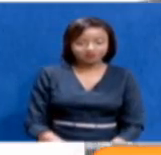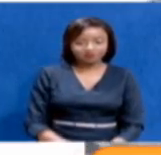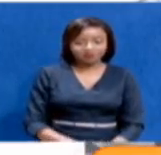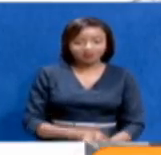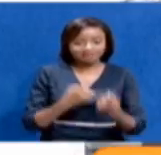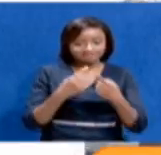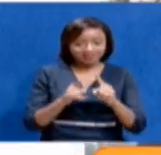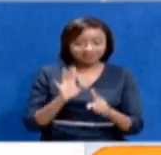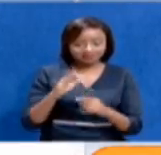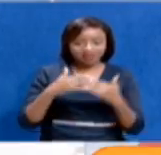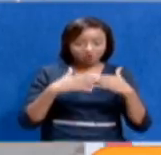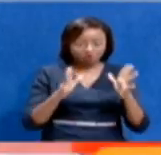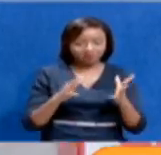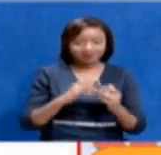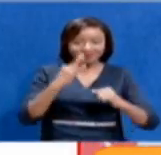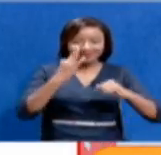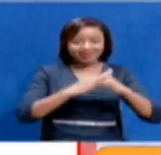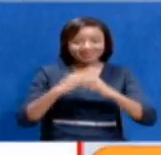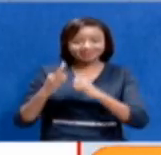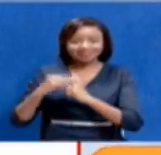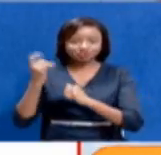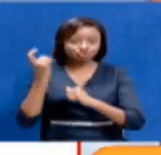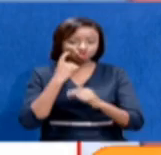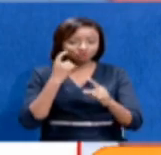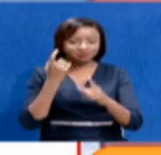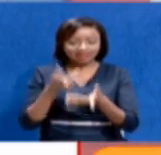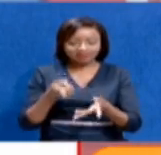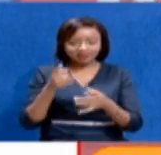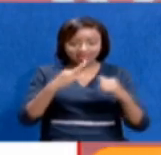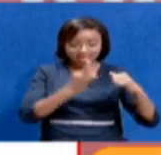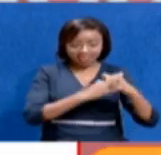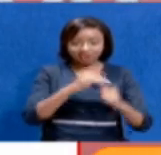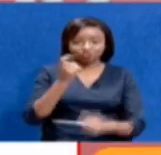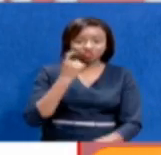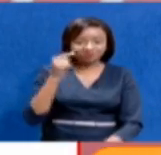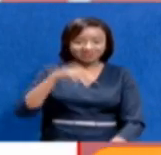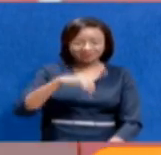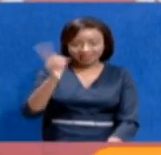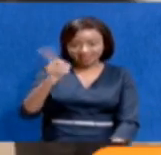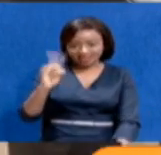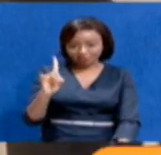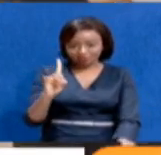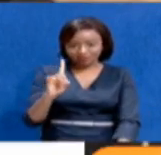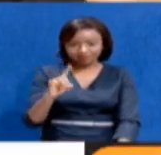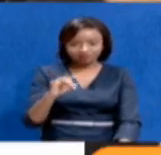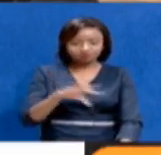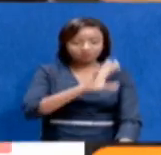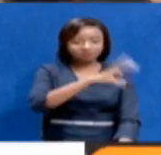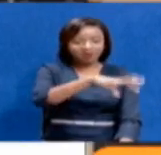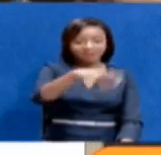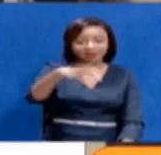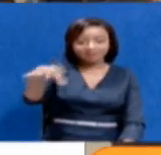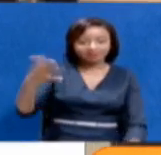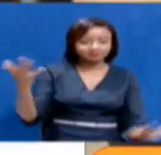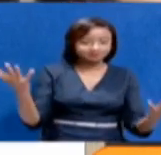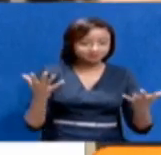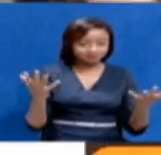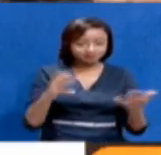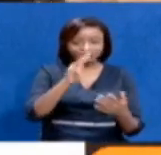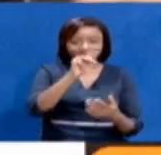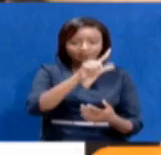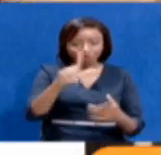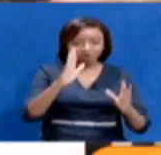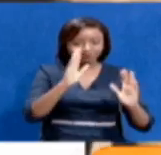Carrefour has opened its 8th store in Nairobi, increasing its footprint in the local retail space. The new store is located in Nairobi's mega shopping